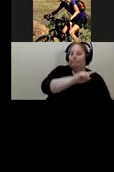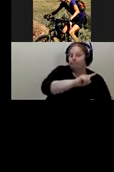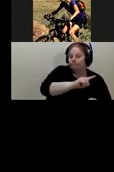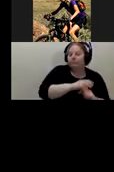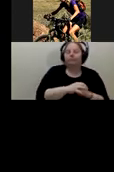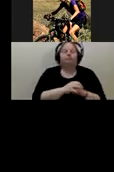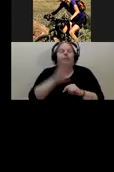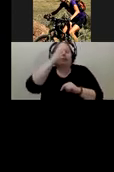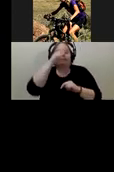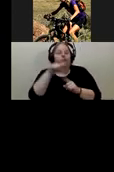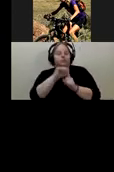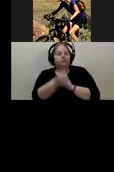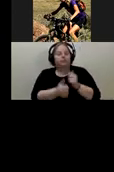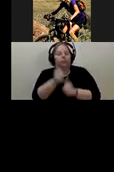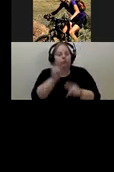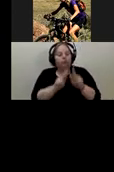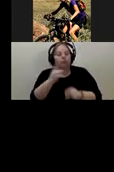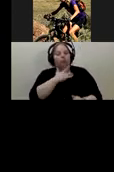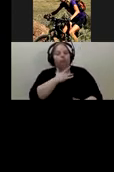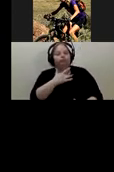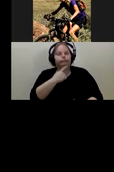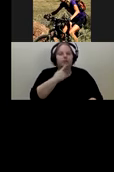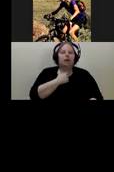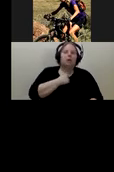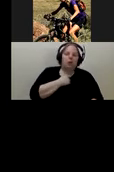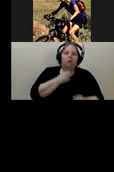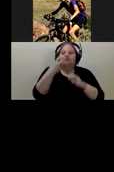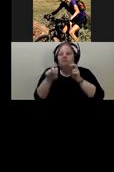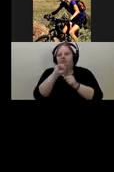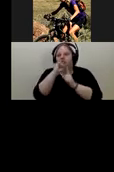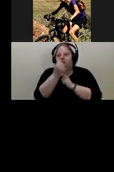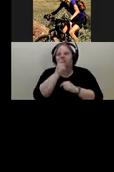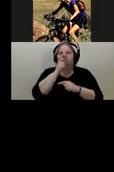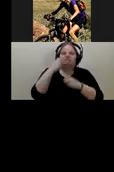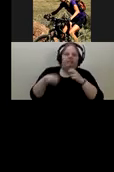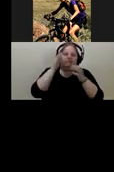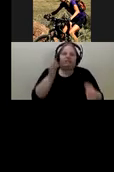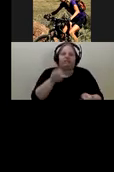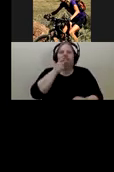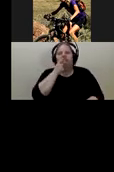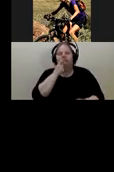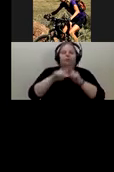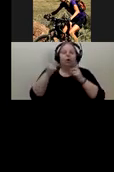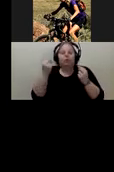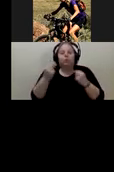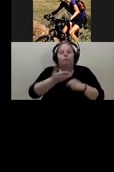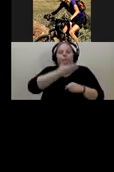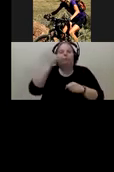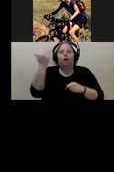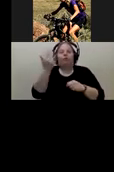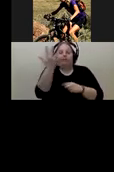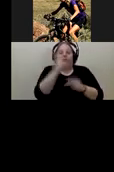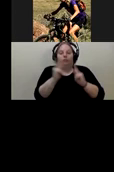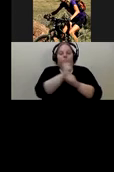this case, most of us would say that's a very difficult decision, but it's better to save five people